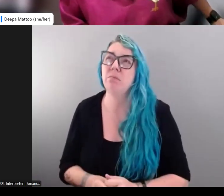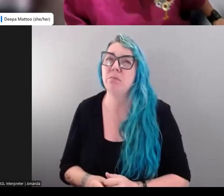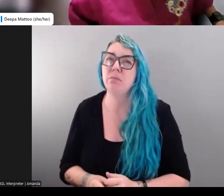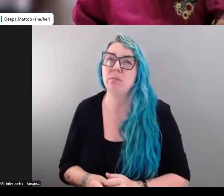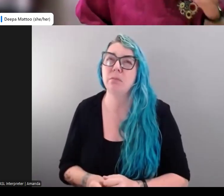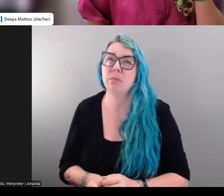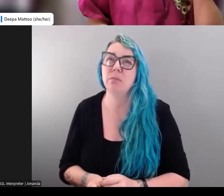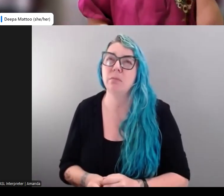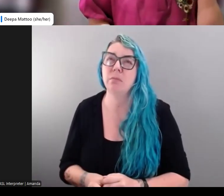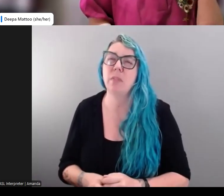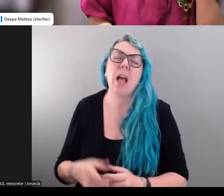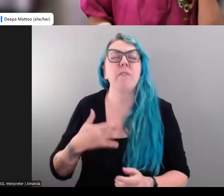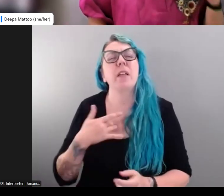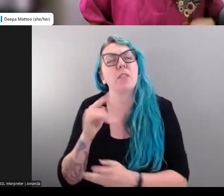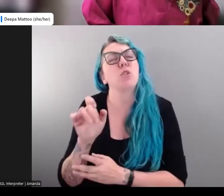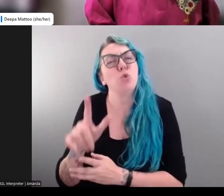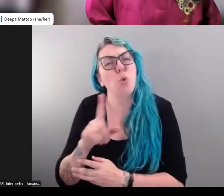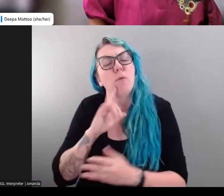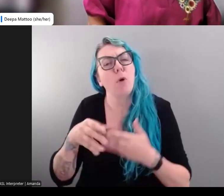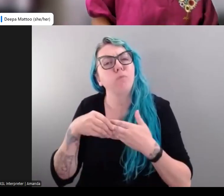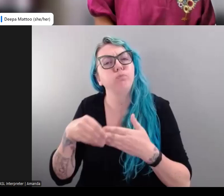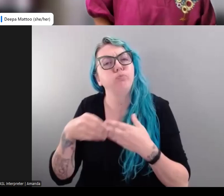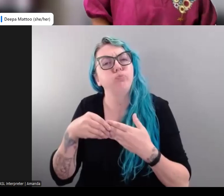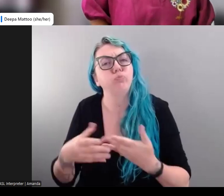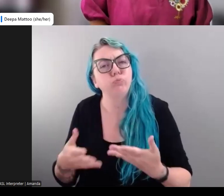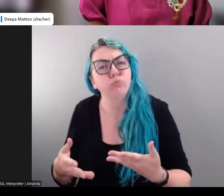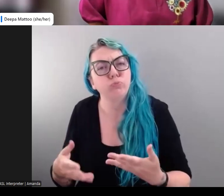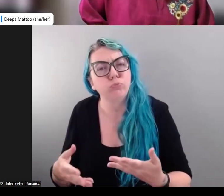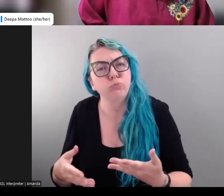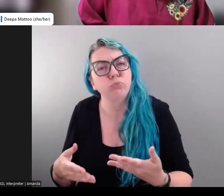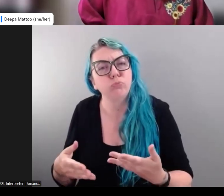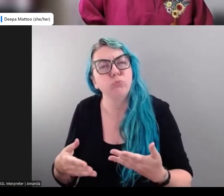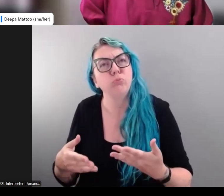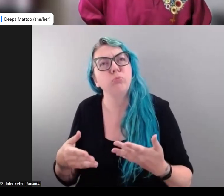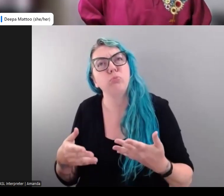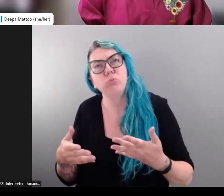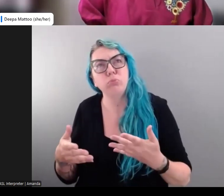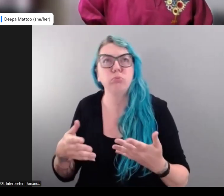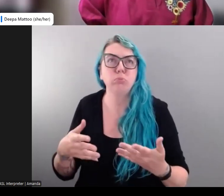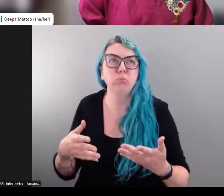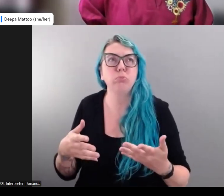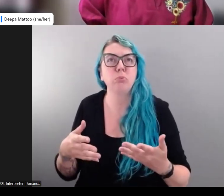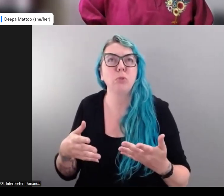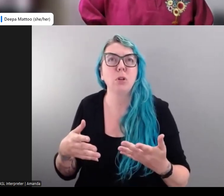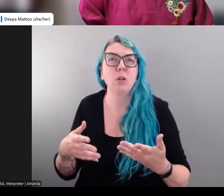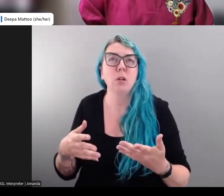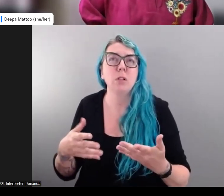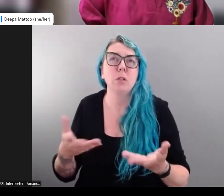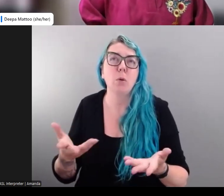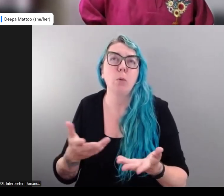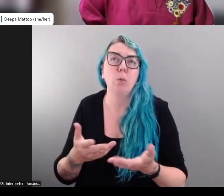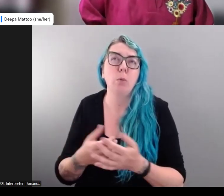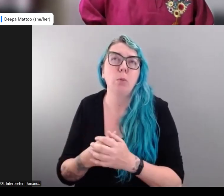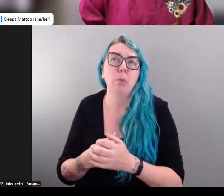is enough open, and I would invite you to test it. It is enough open that the cast of the characters um, who